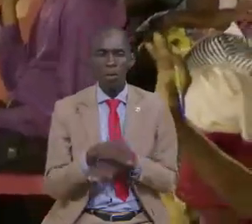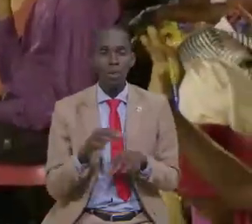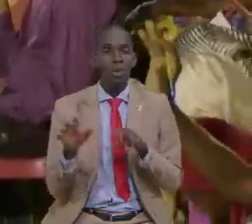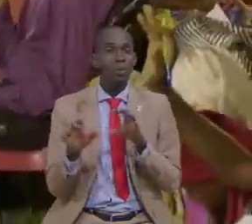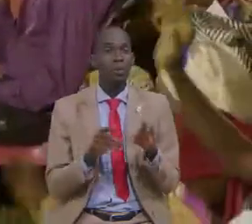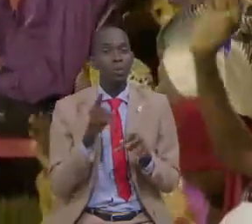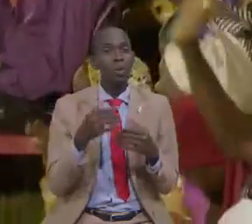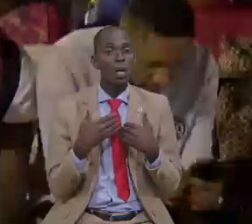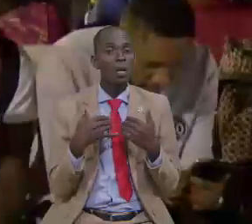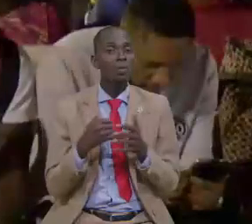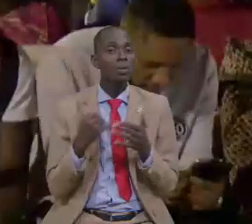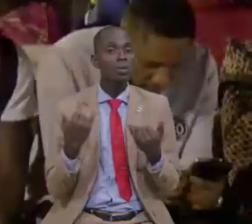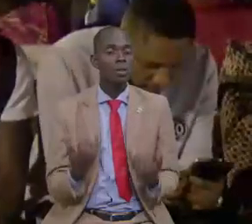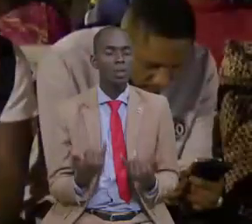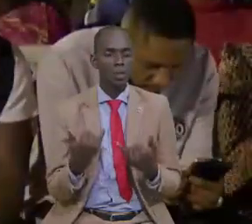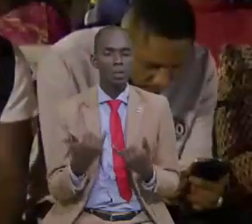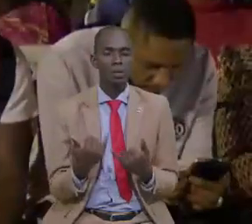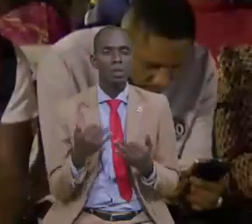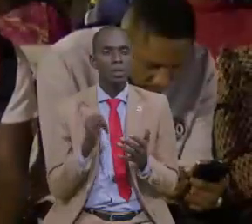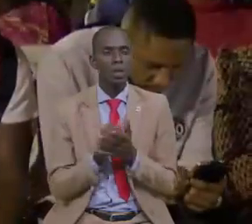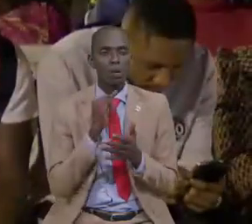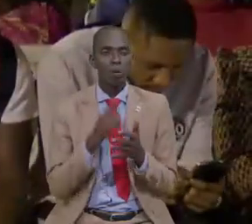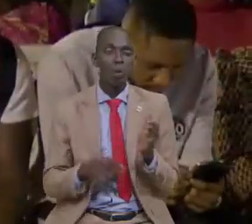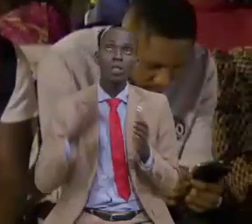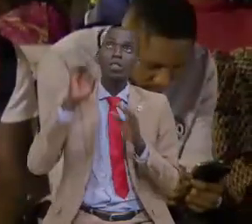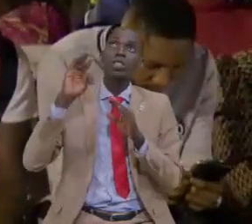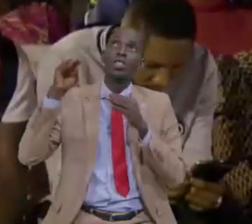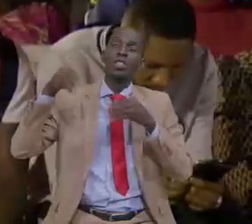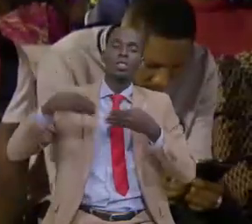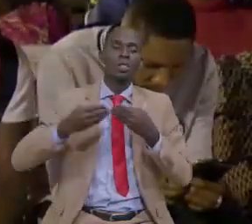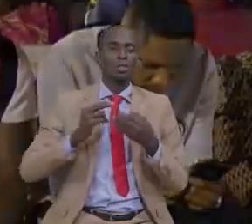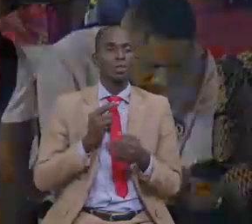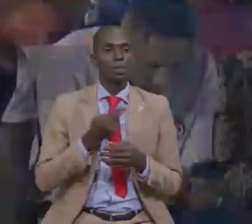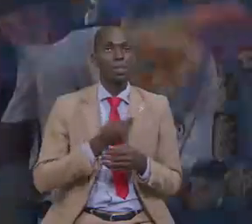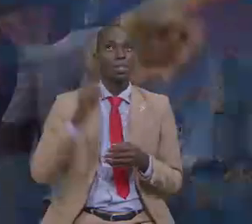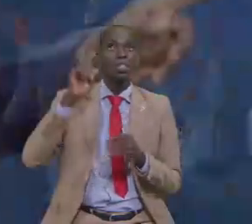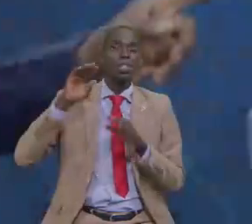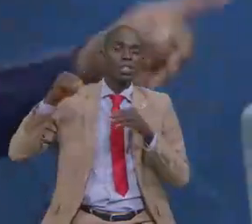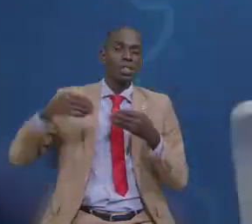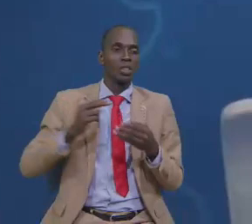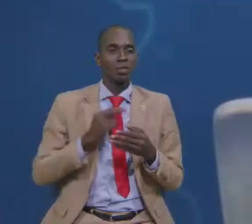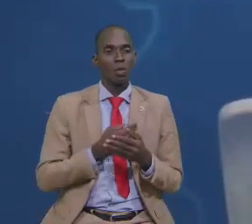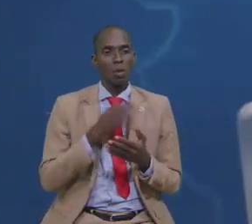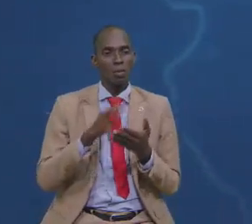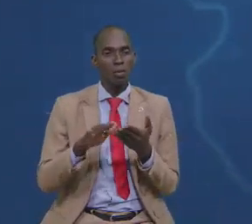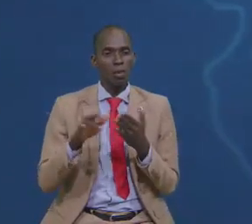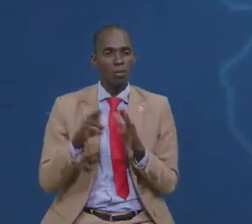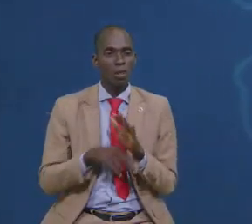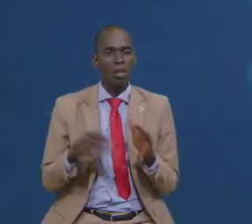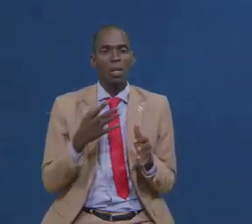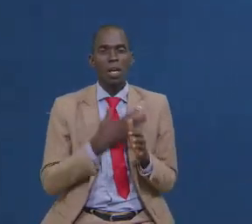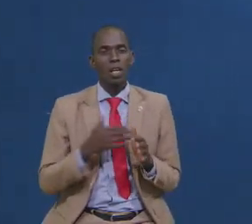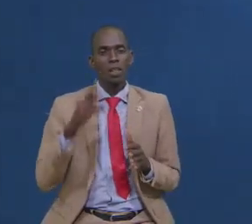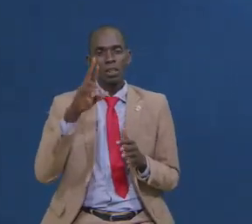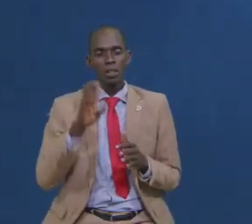happy tonight that's what he gives us he gives us forgiveness and regeneration